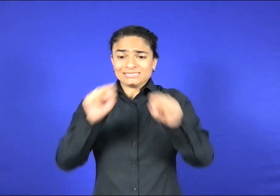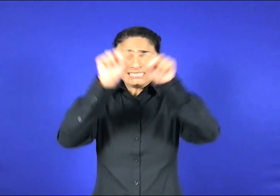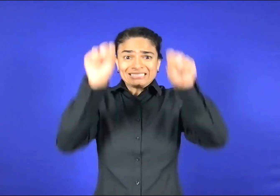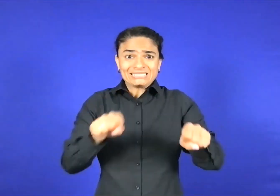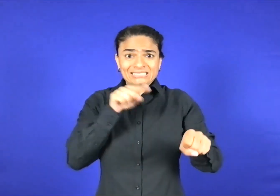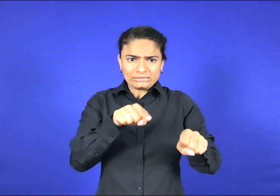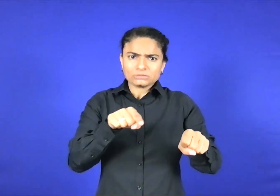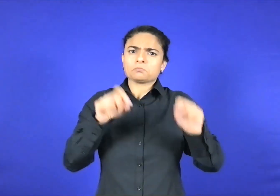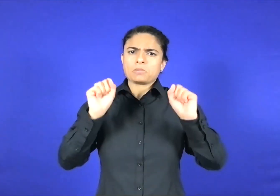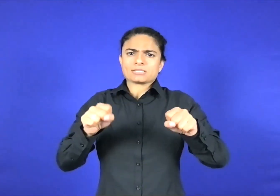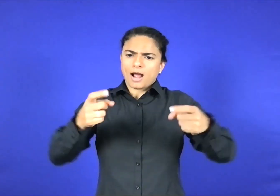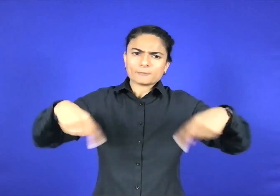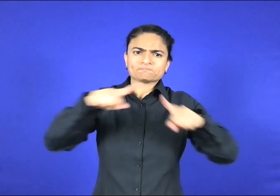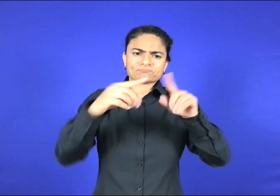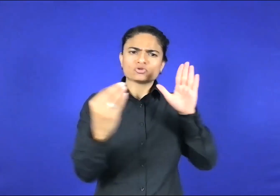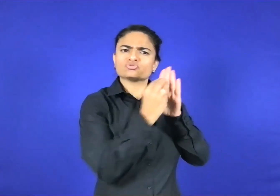question?